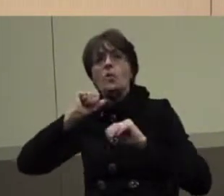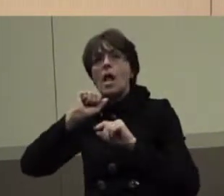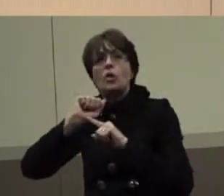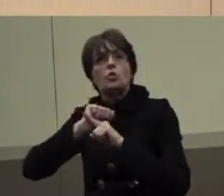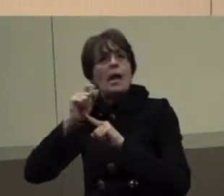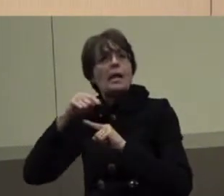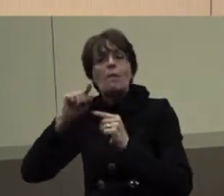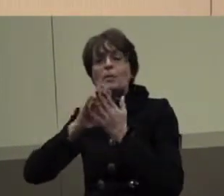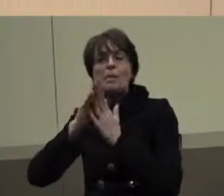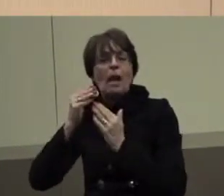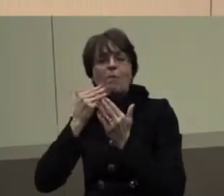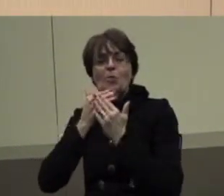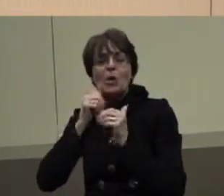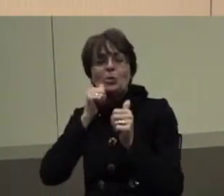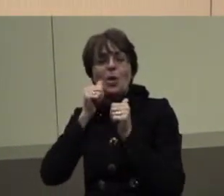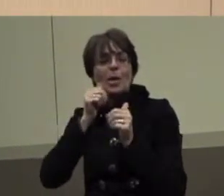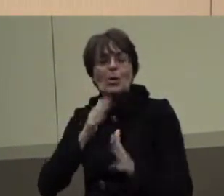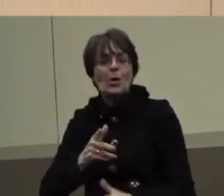good drinkers.